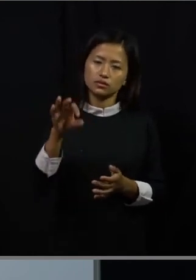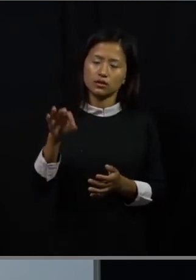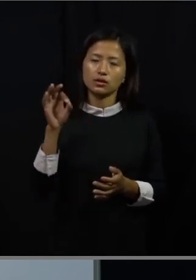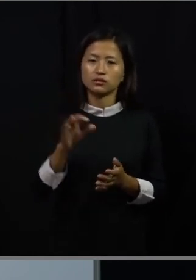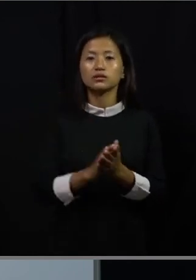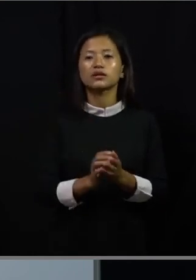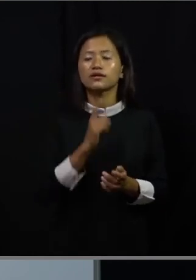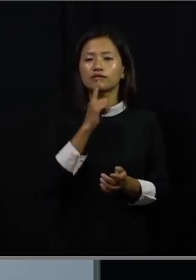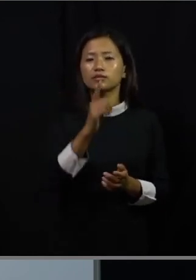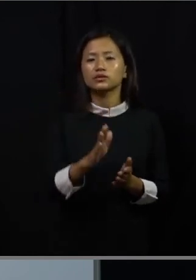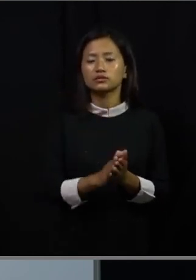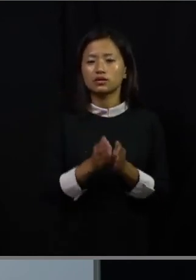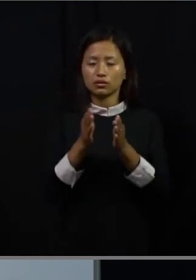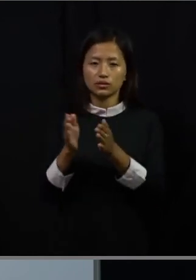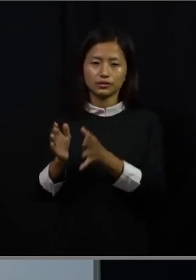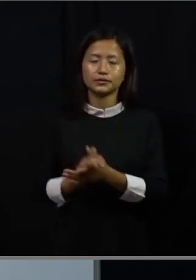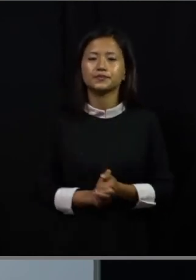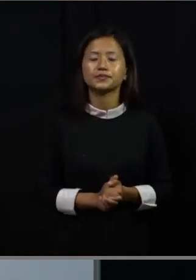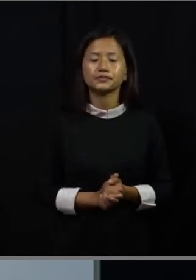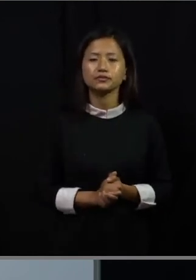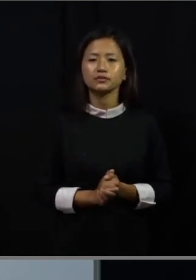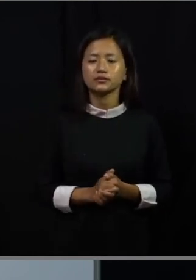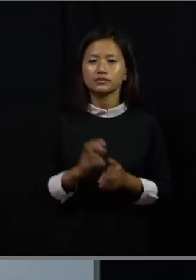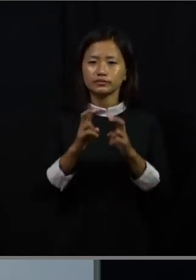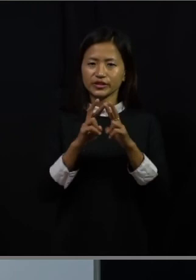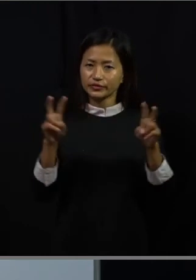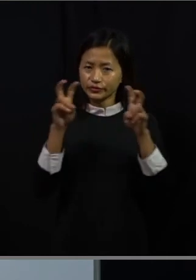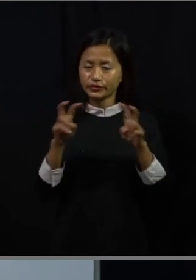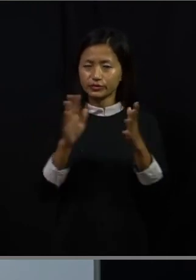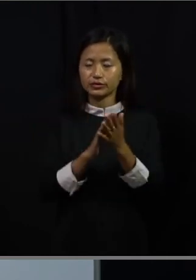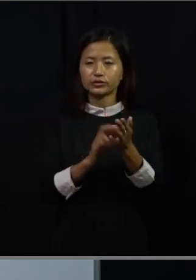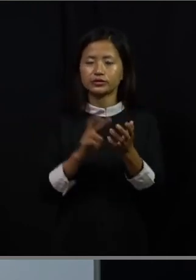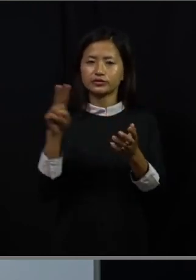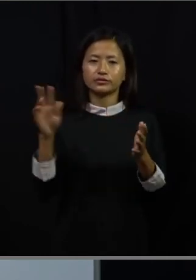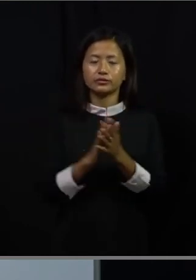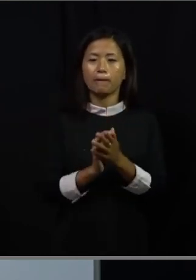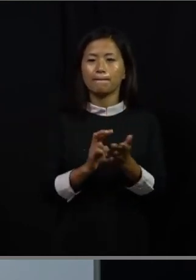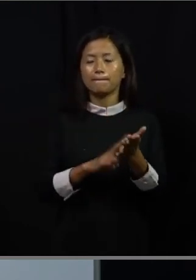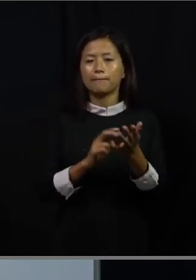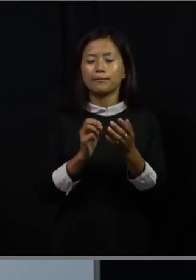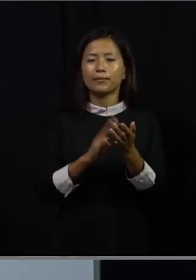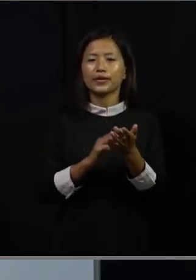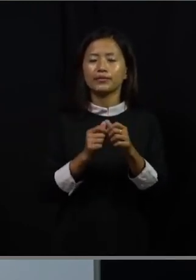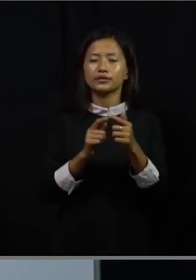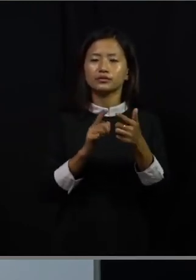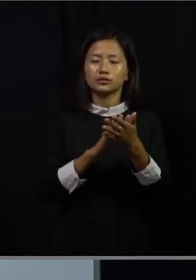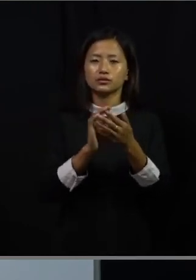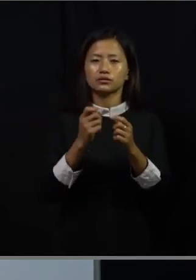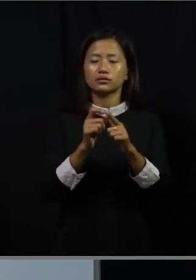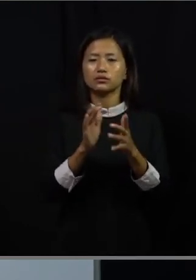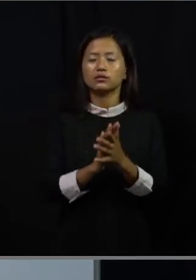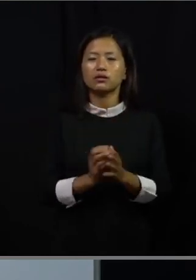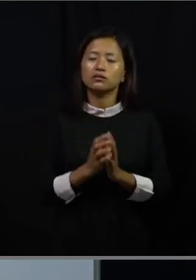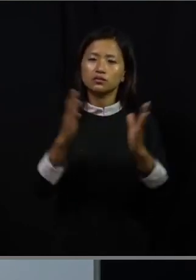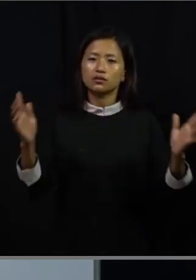collect information accordingly. And in sociology, there are various methods which we use, okay, but the most important one which we give